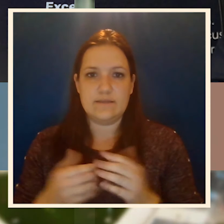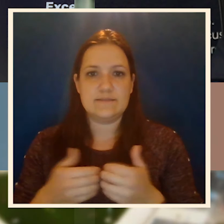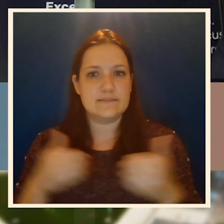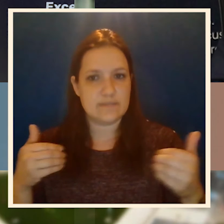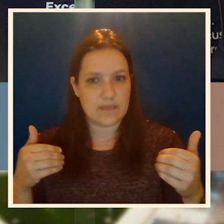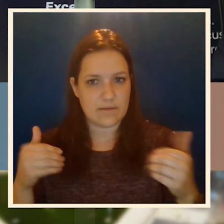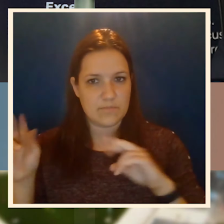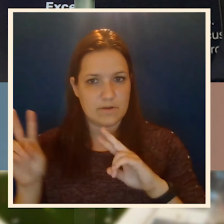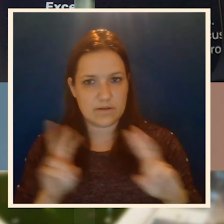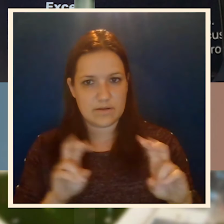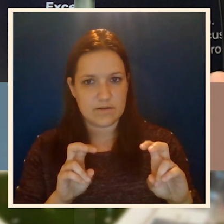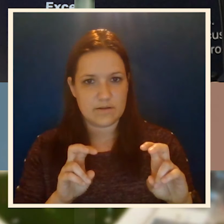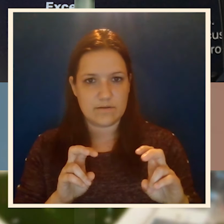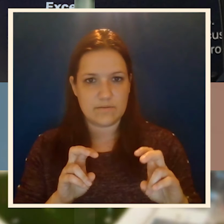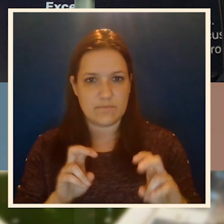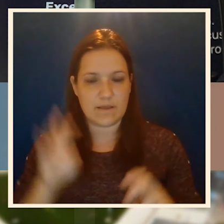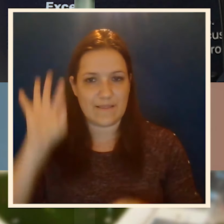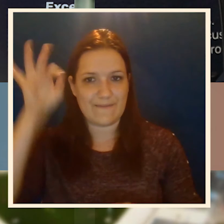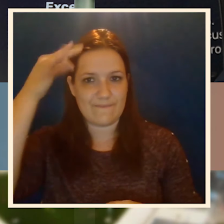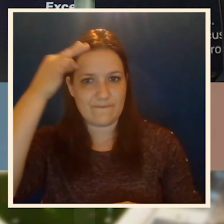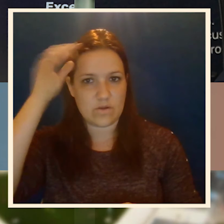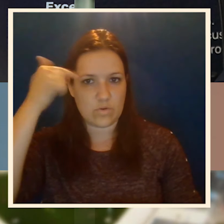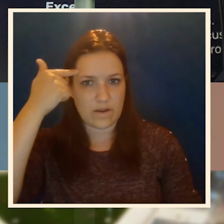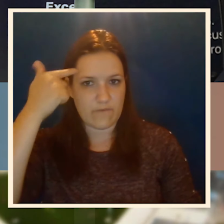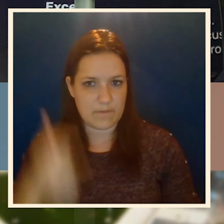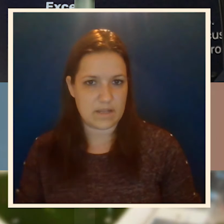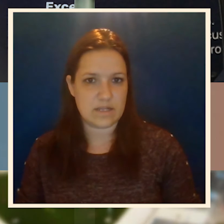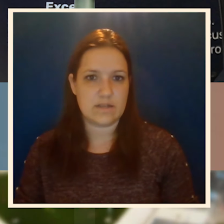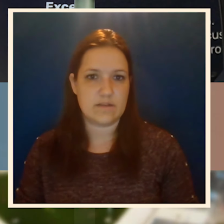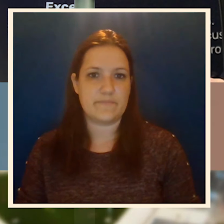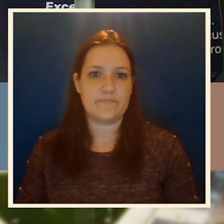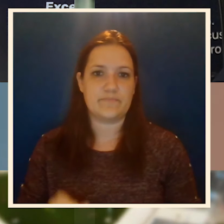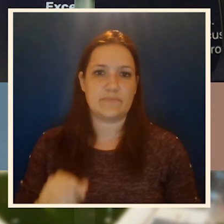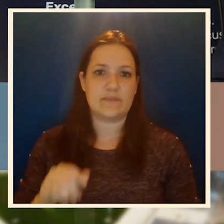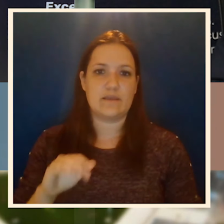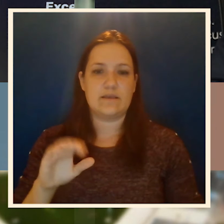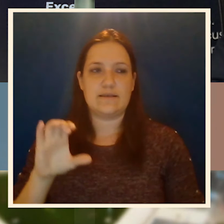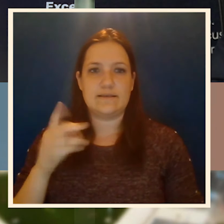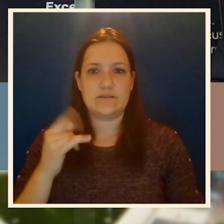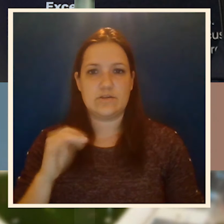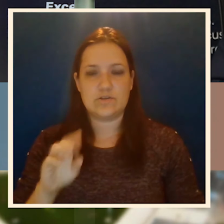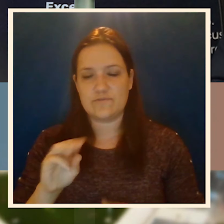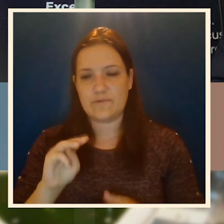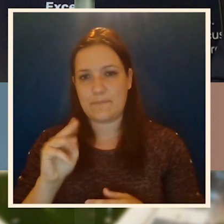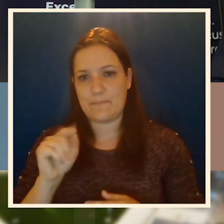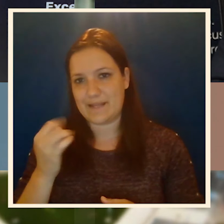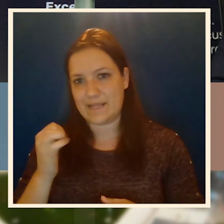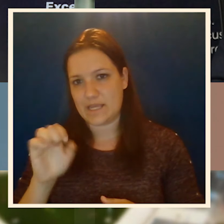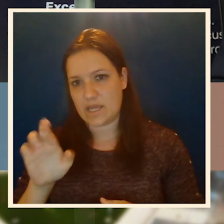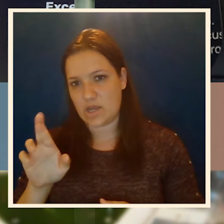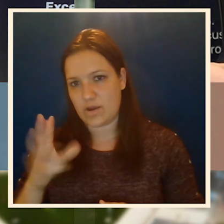separate survey by the federal government, the Centers for Medicare and Medicaid Services,